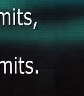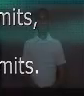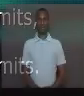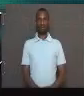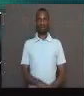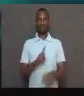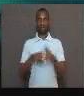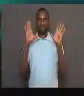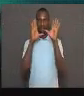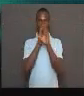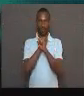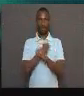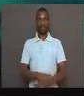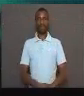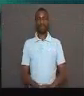Time's up.